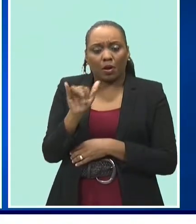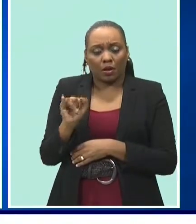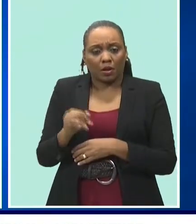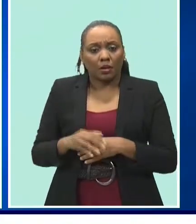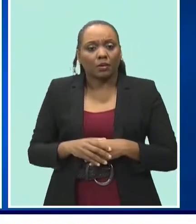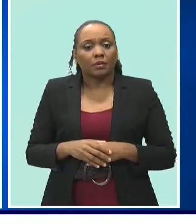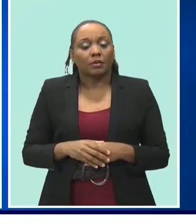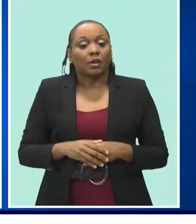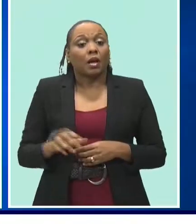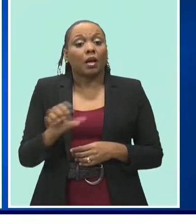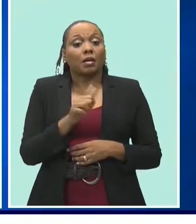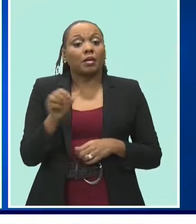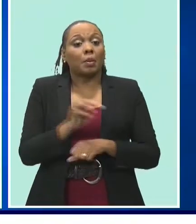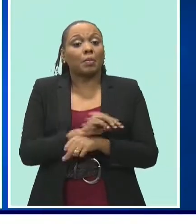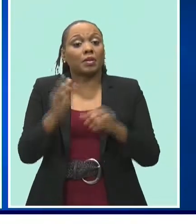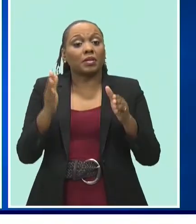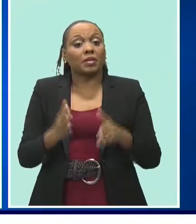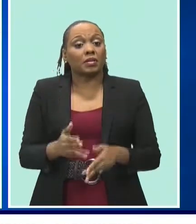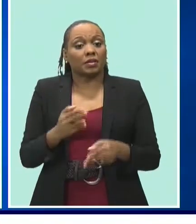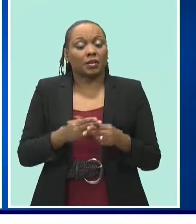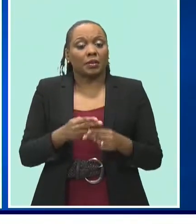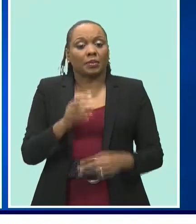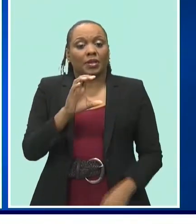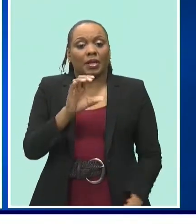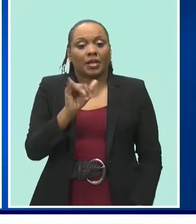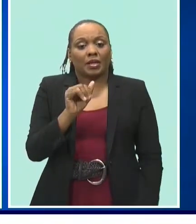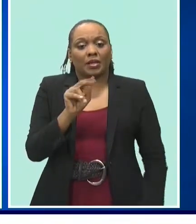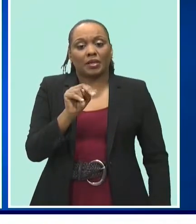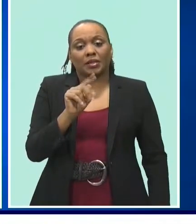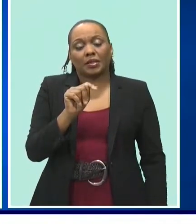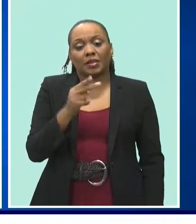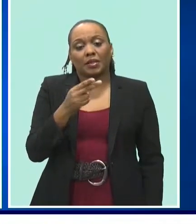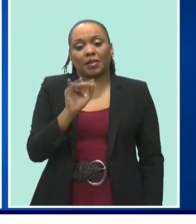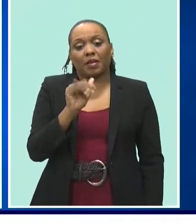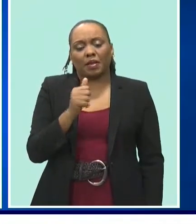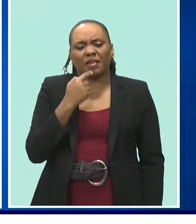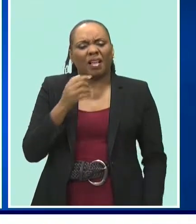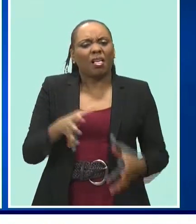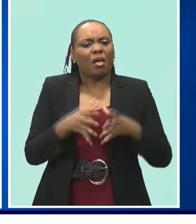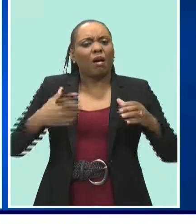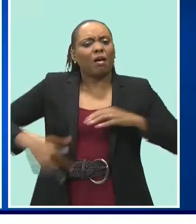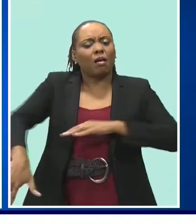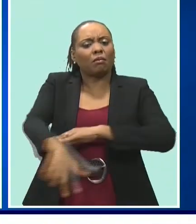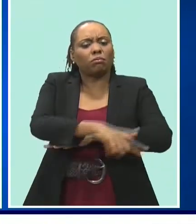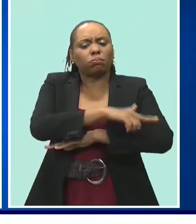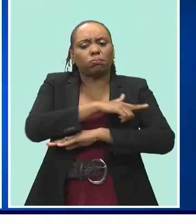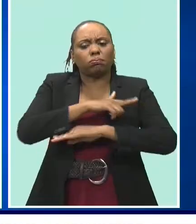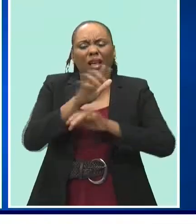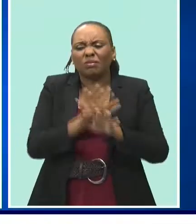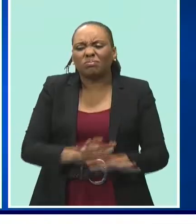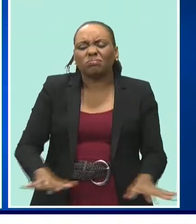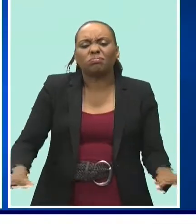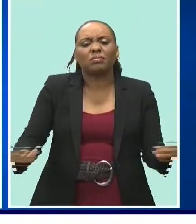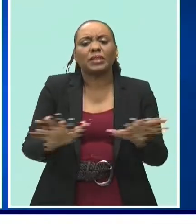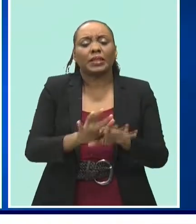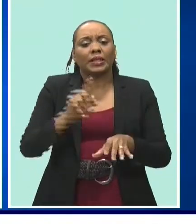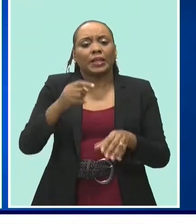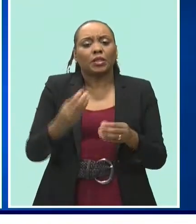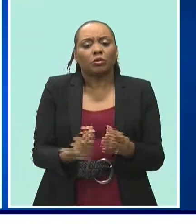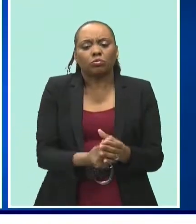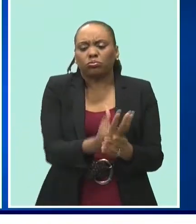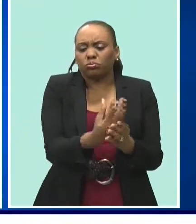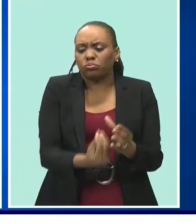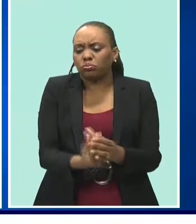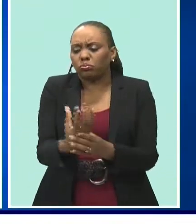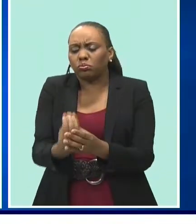St. Thomas and elsewhere and all over this island, that the government is going to be actively promoting